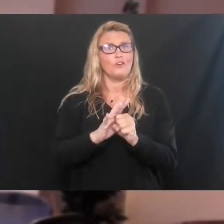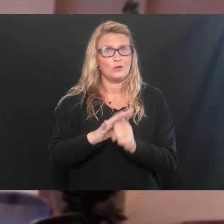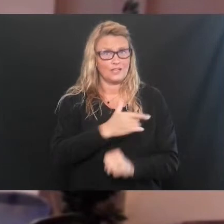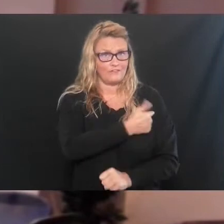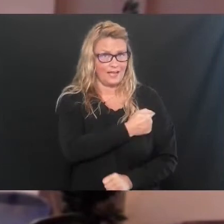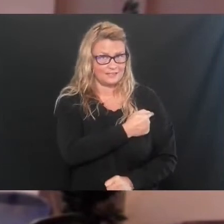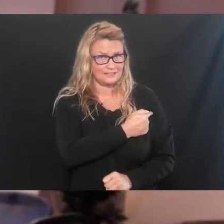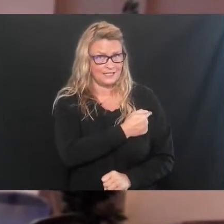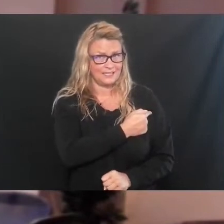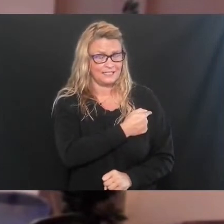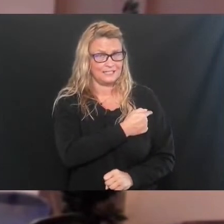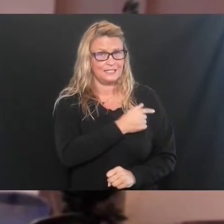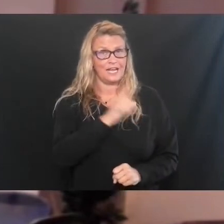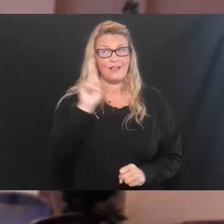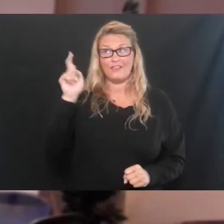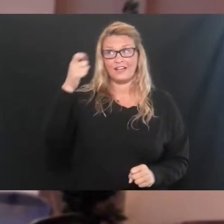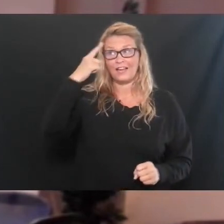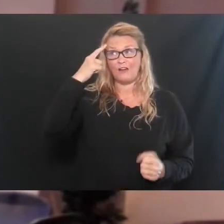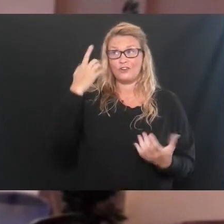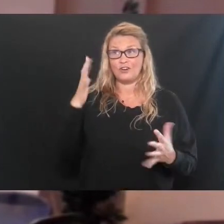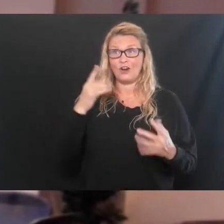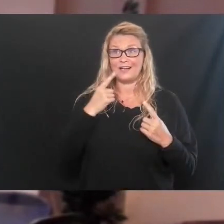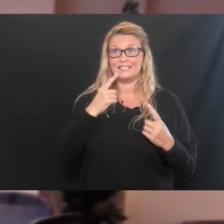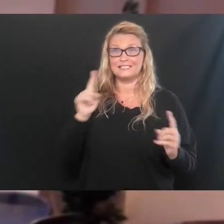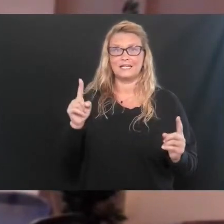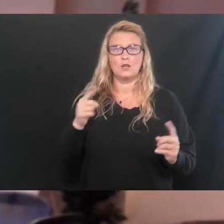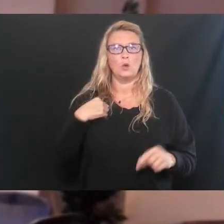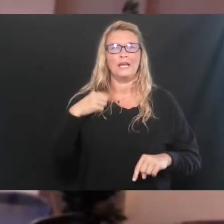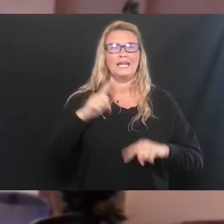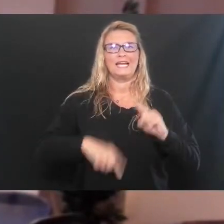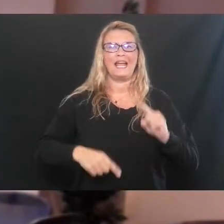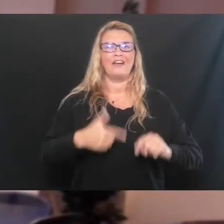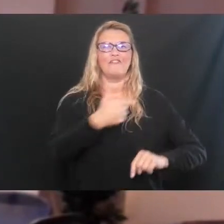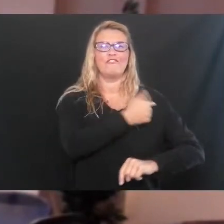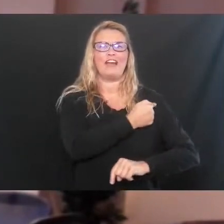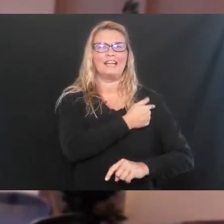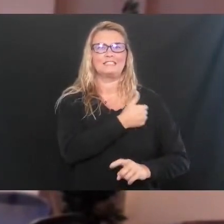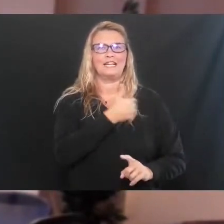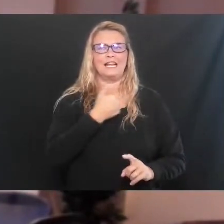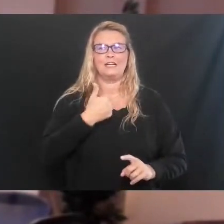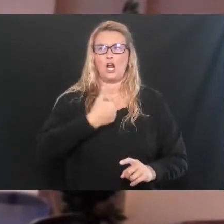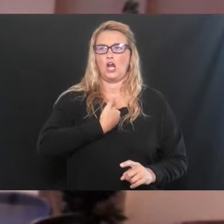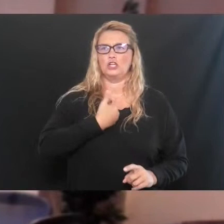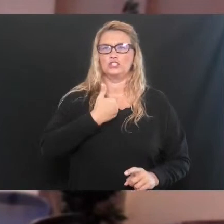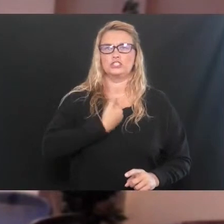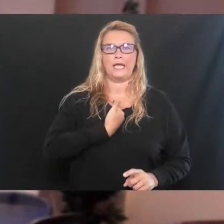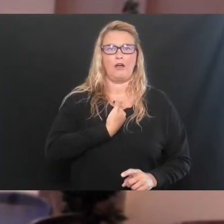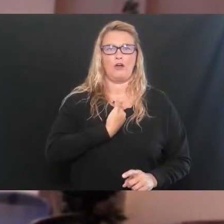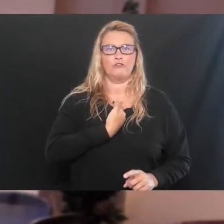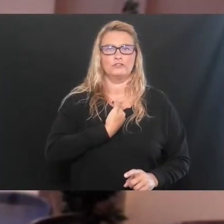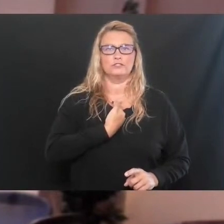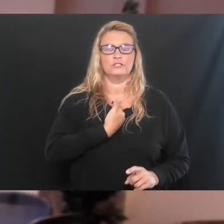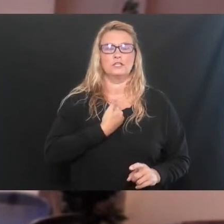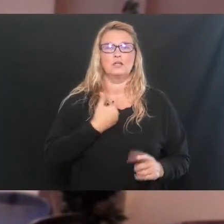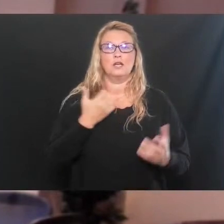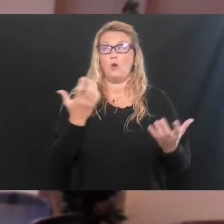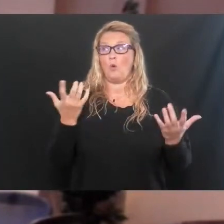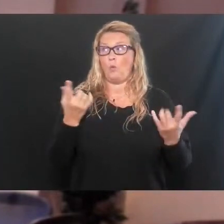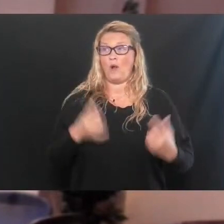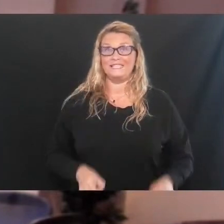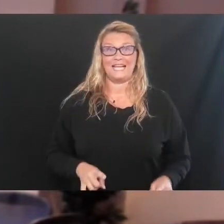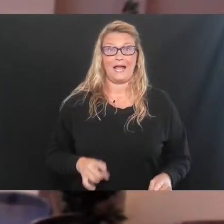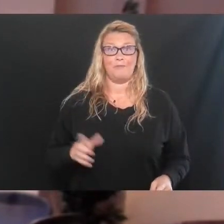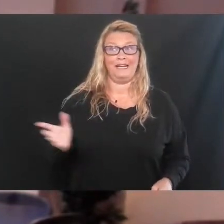circulating. And although, as the governor said, we can't vaccinate ourselves out of the surge that we are seeing, it